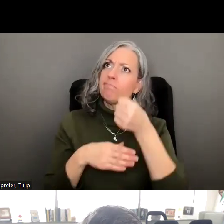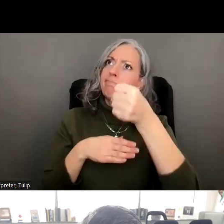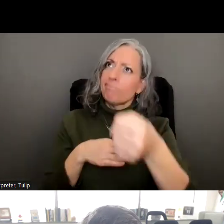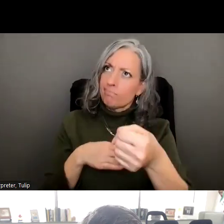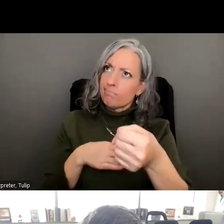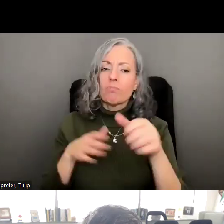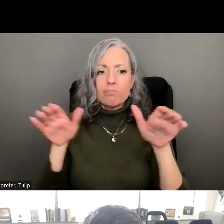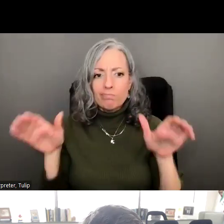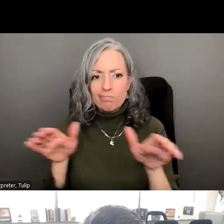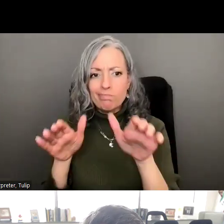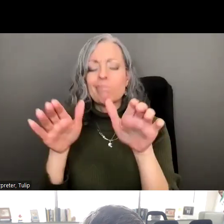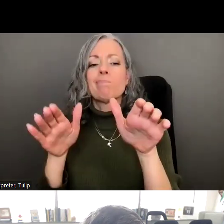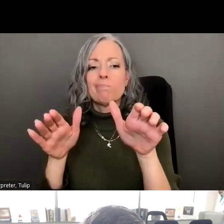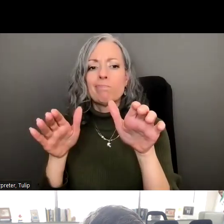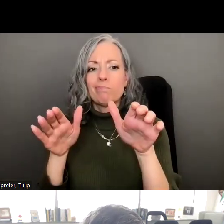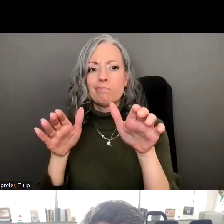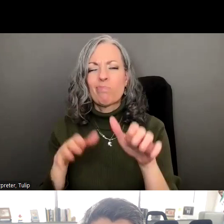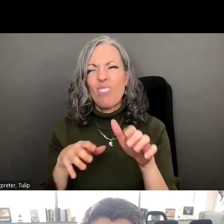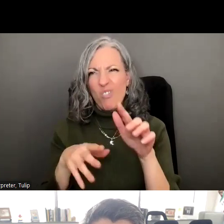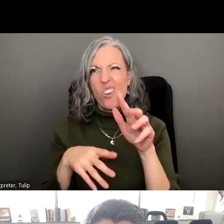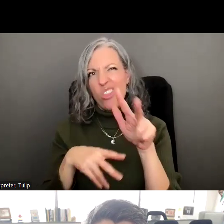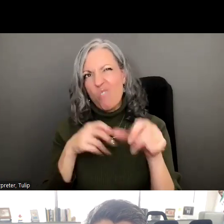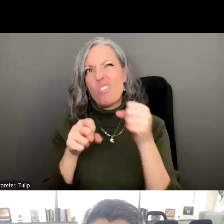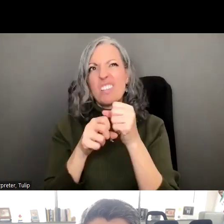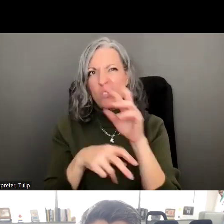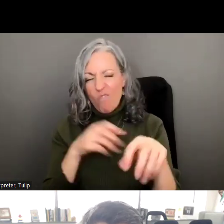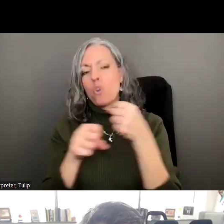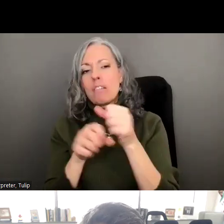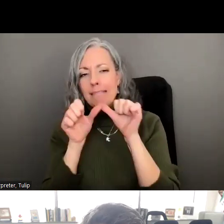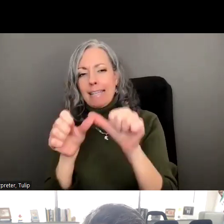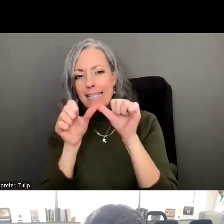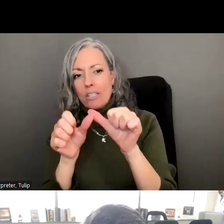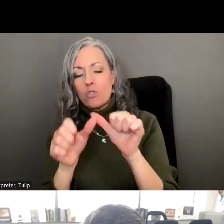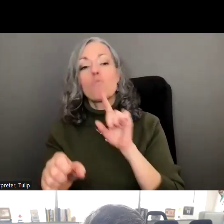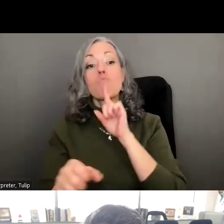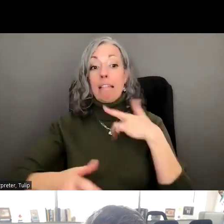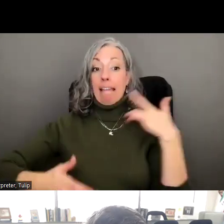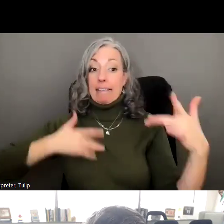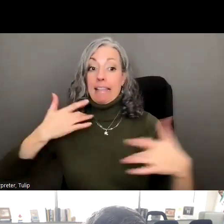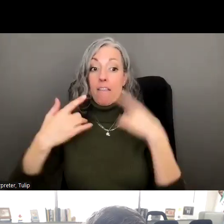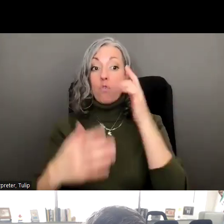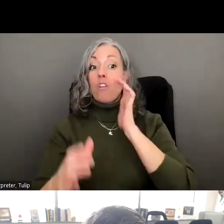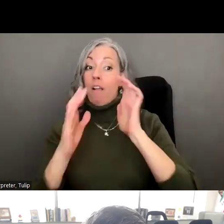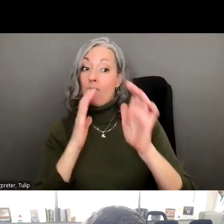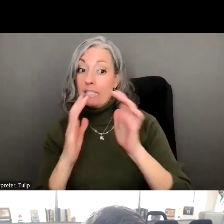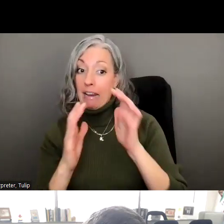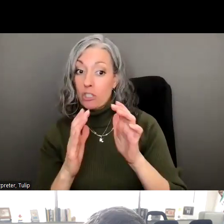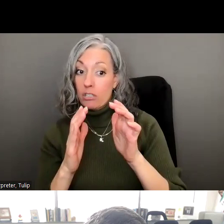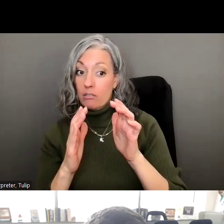action mode over the course of the next couple of years. And I'm really excited for the conversation that we are about to embark